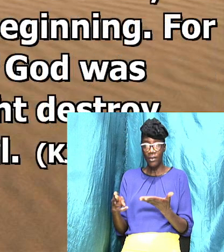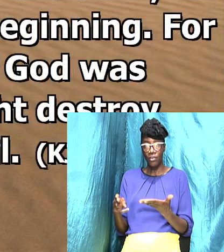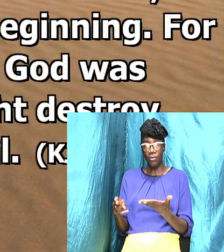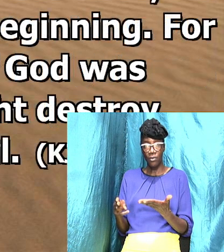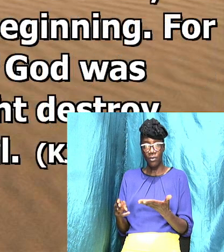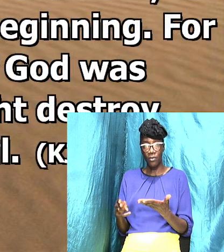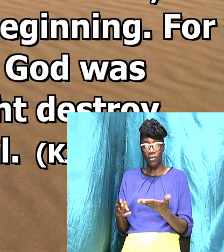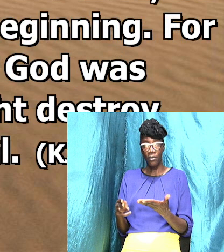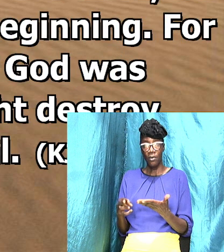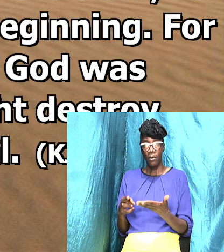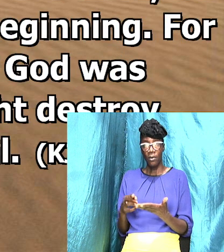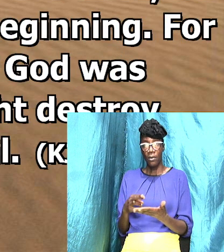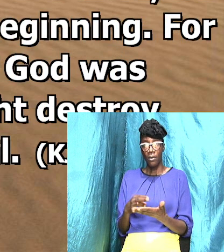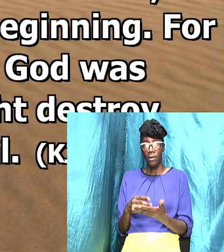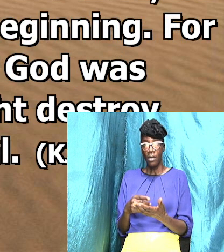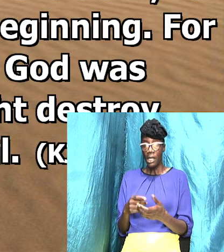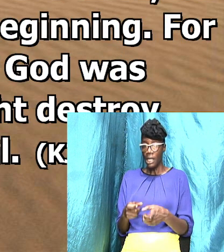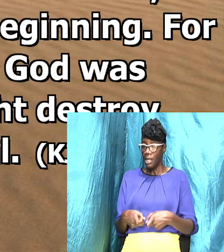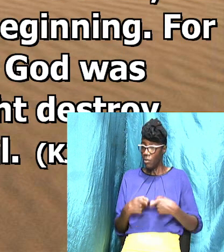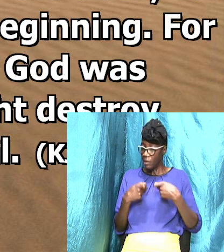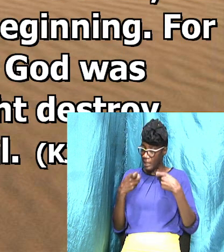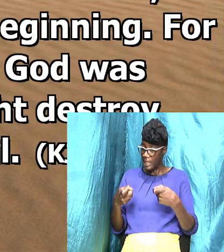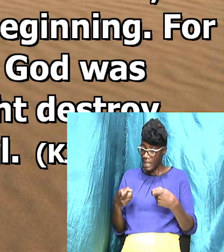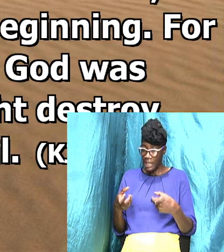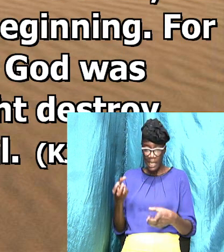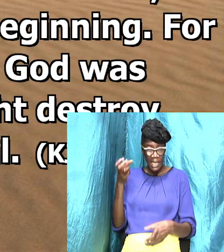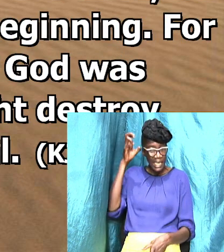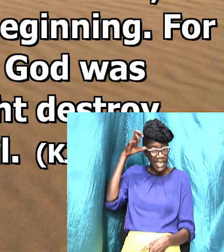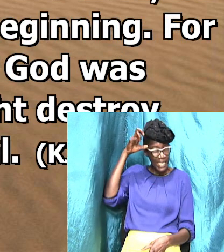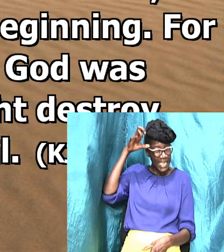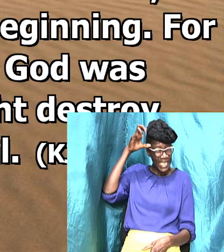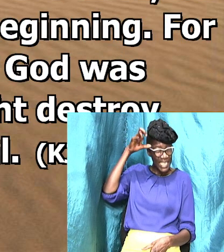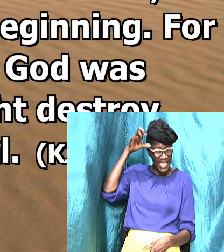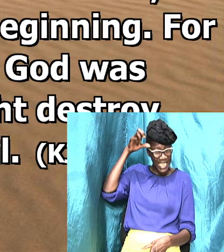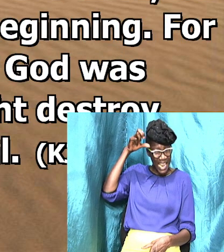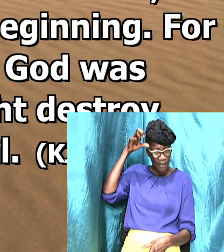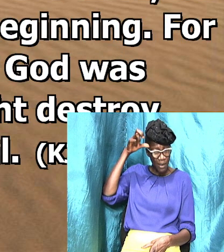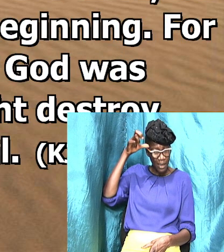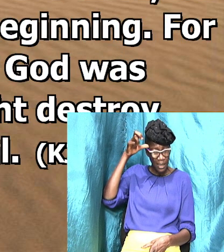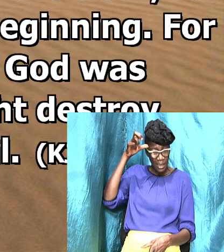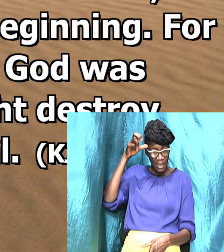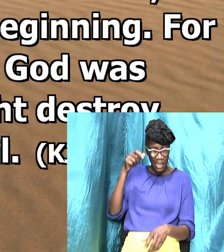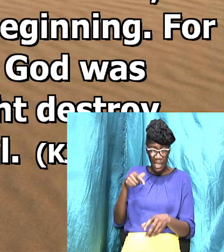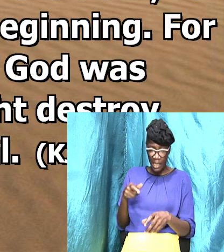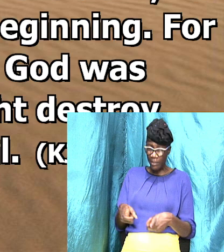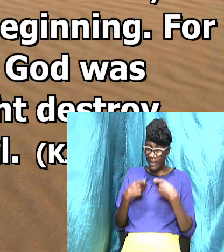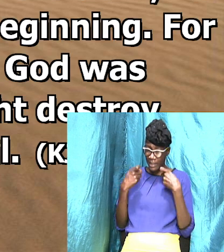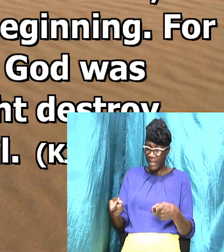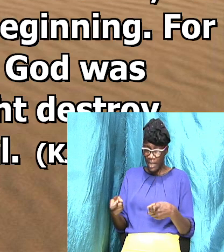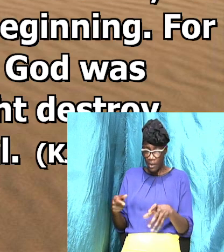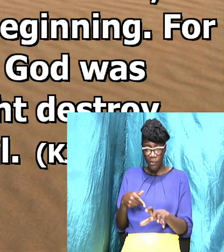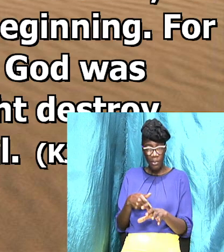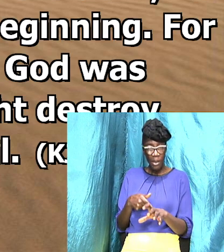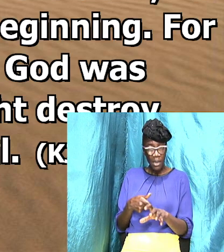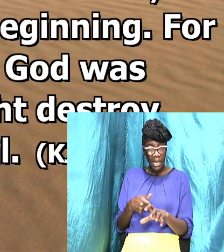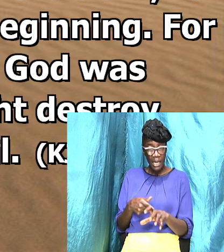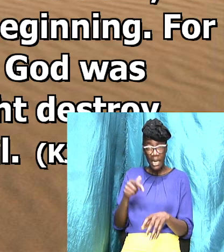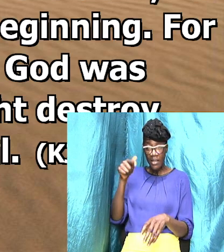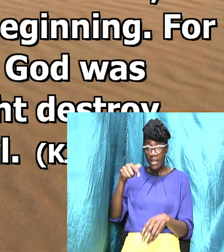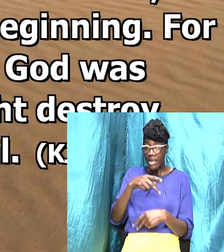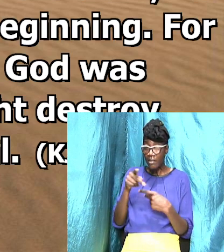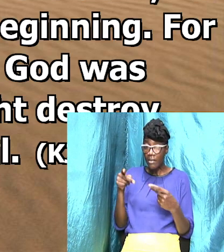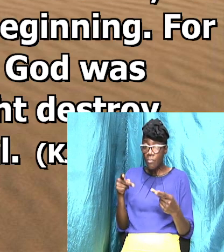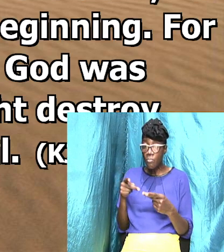He that committed sin is of the devil, for the devil sinned from the beginning. For this